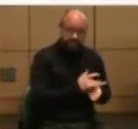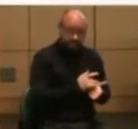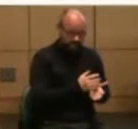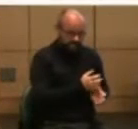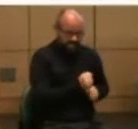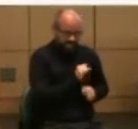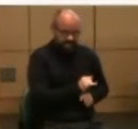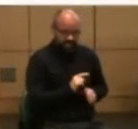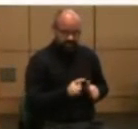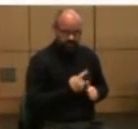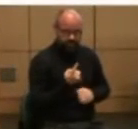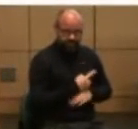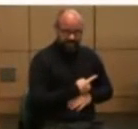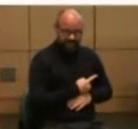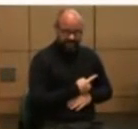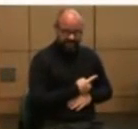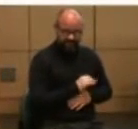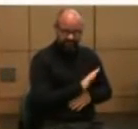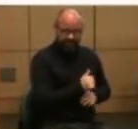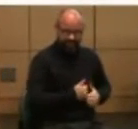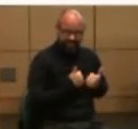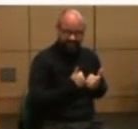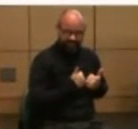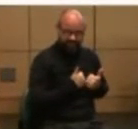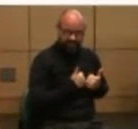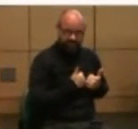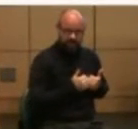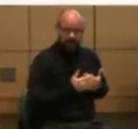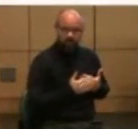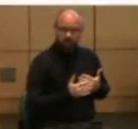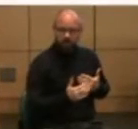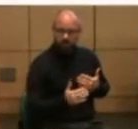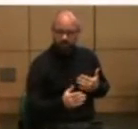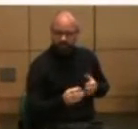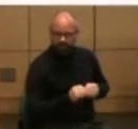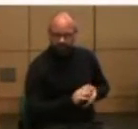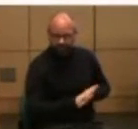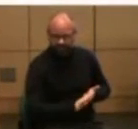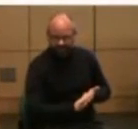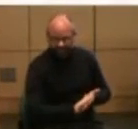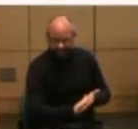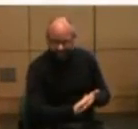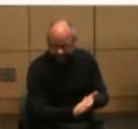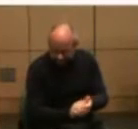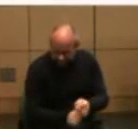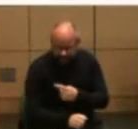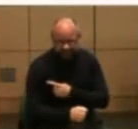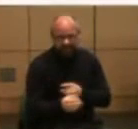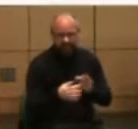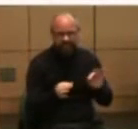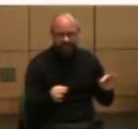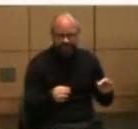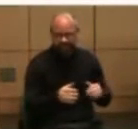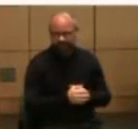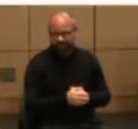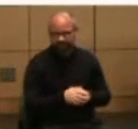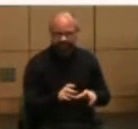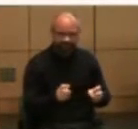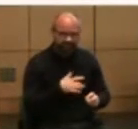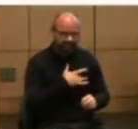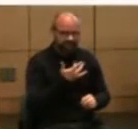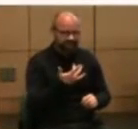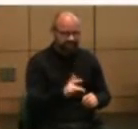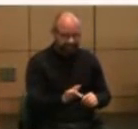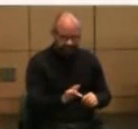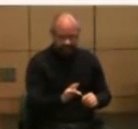more detailed you get, the more muddy things get. Dr. Liu brought up the sensitivity issue that,